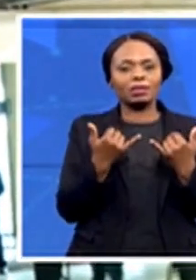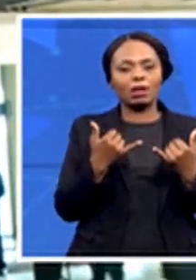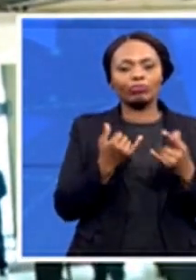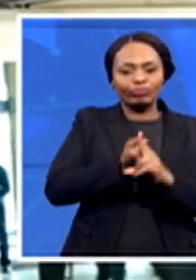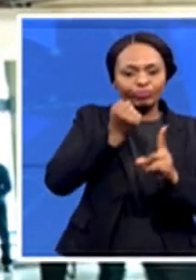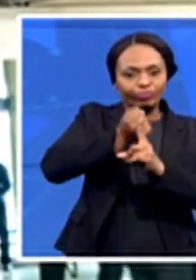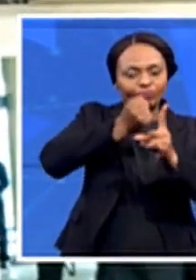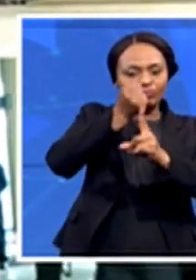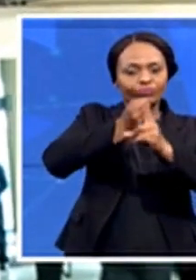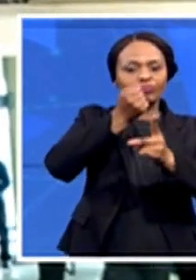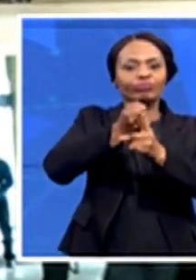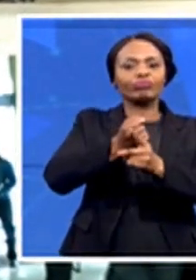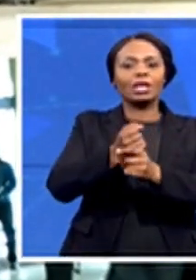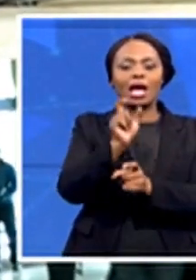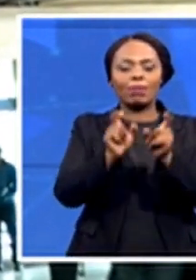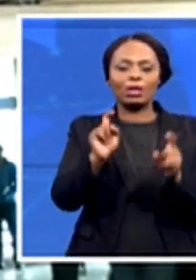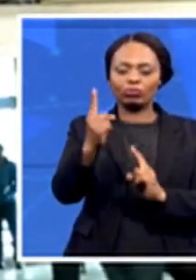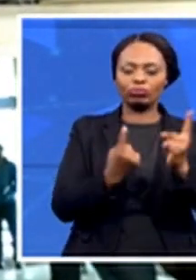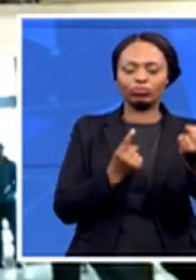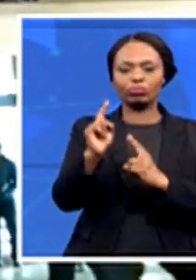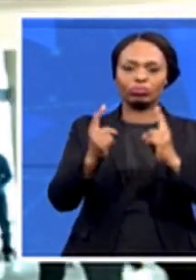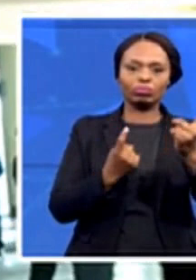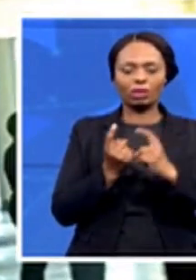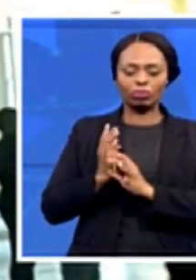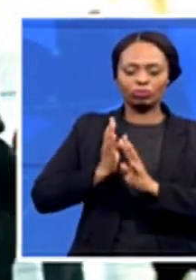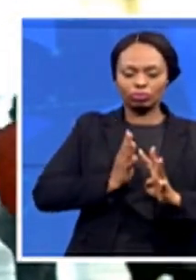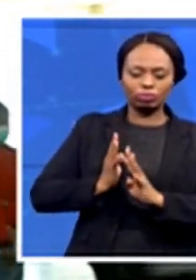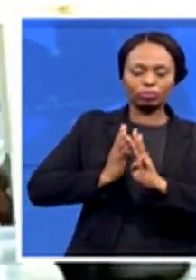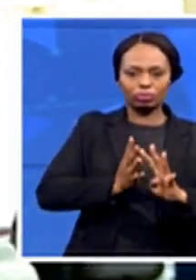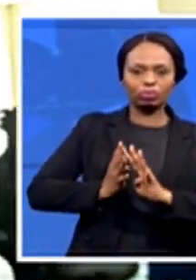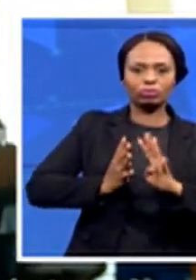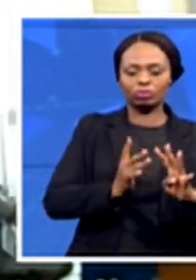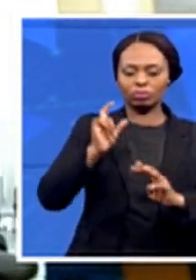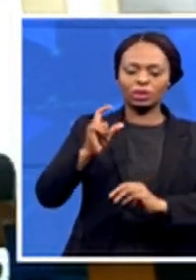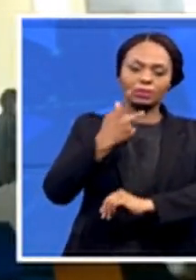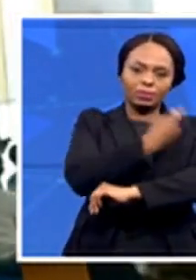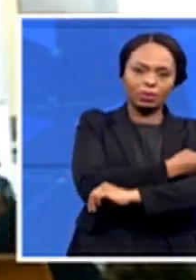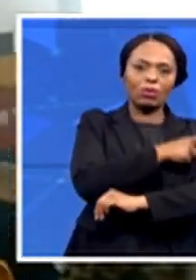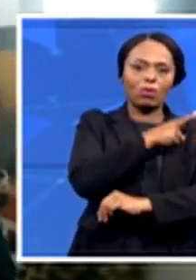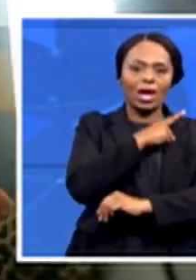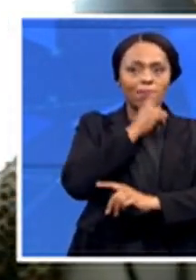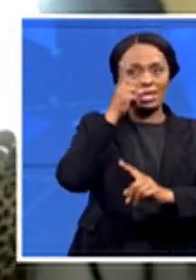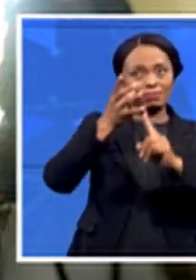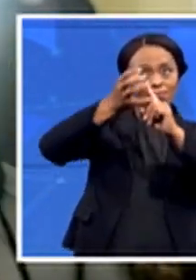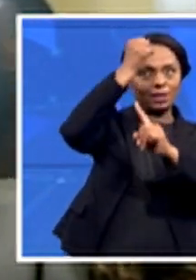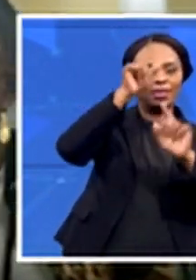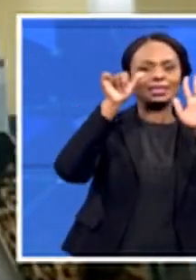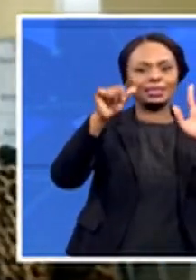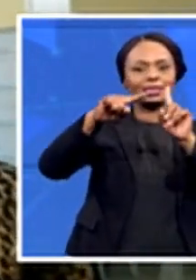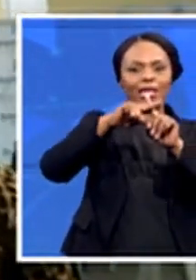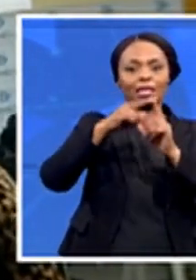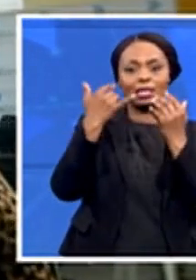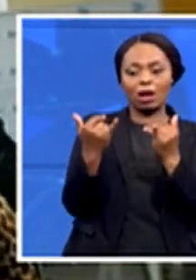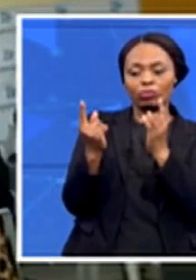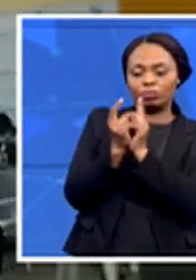weekend in order to reach its set targets. With me, I do have the MEC for Health here in the Eastern Cape,